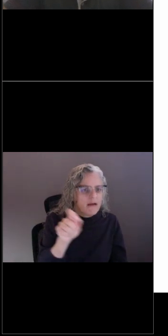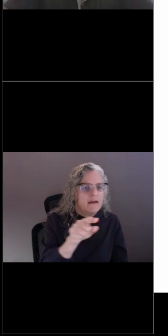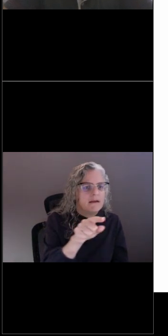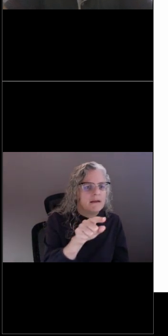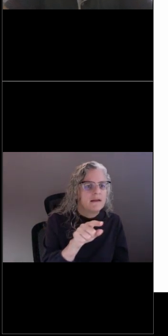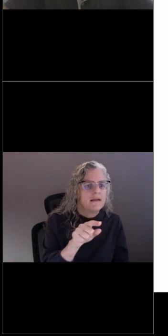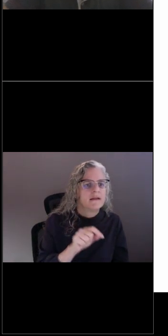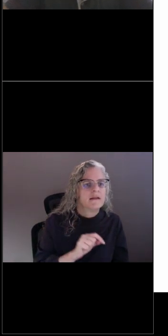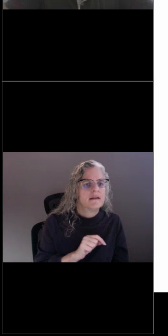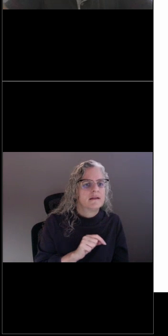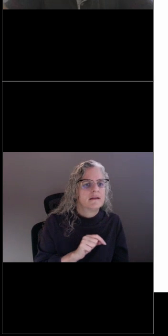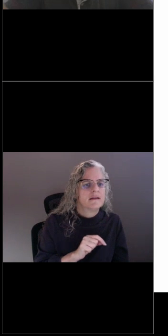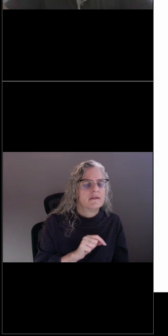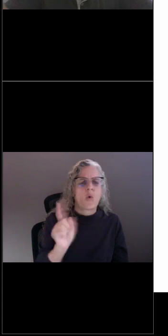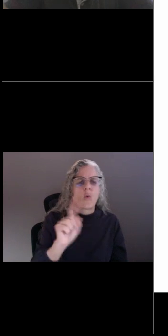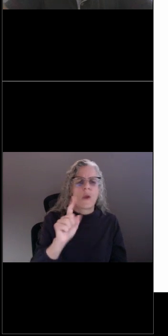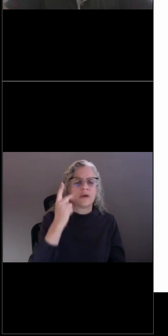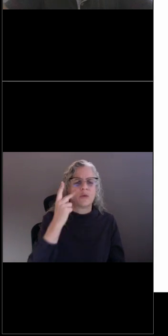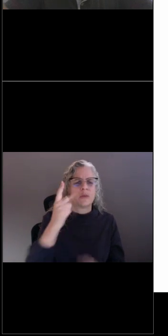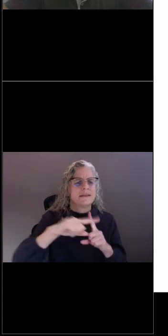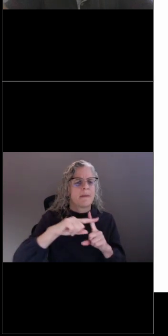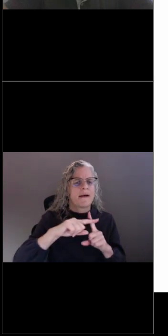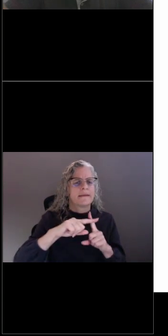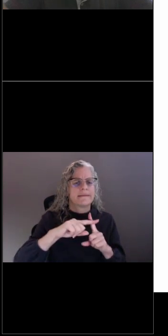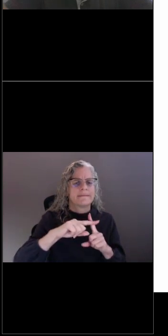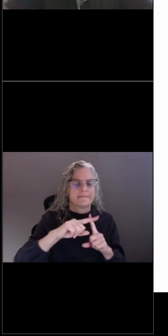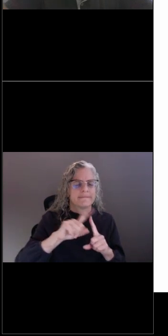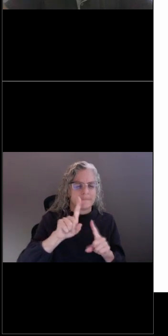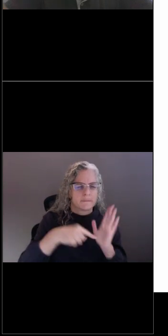so things that are good. Oh wait, where's my drawing tool?